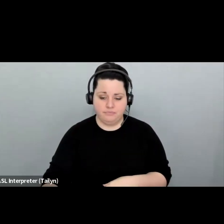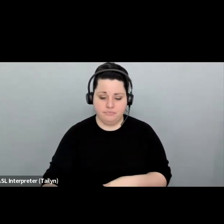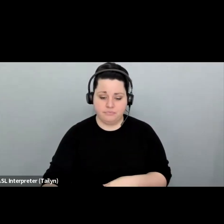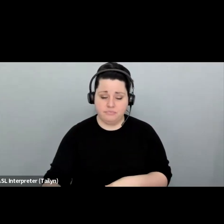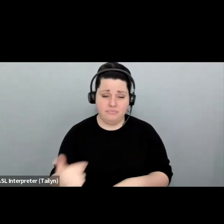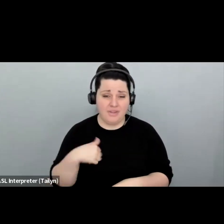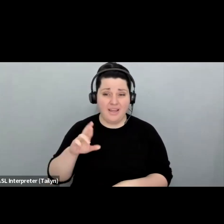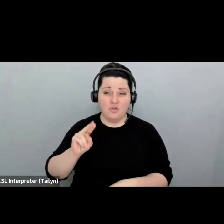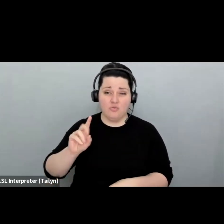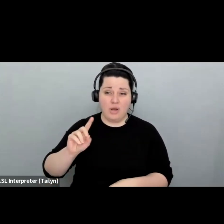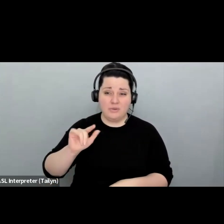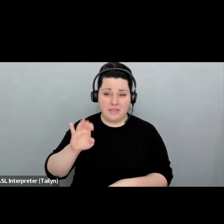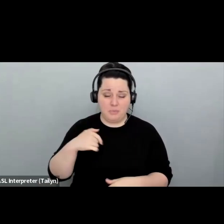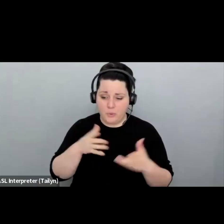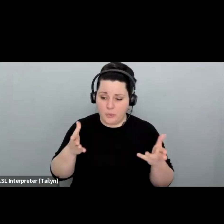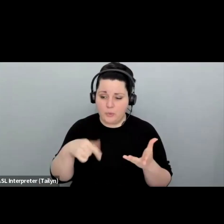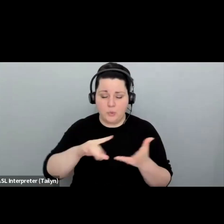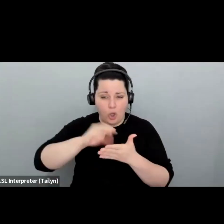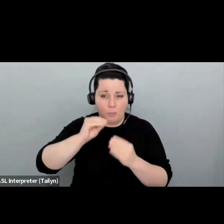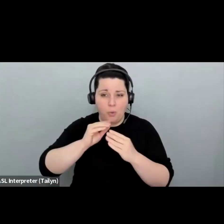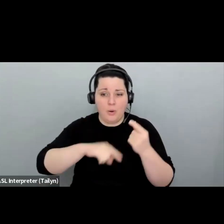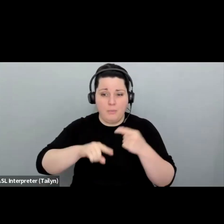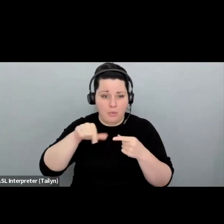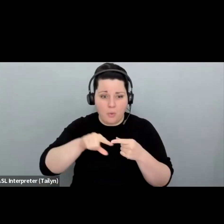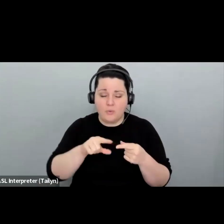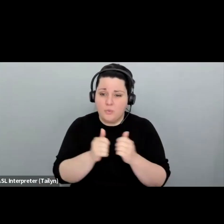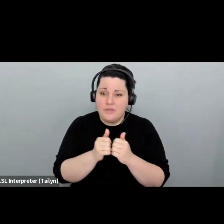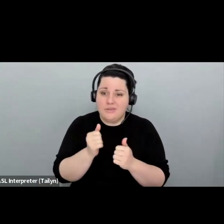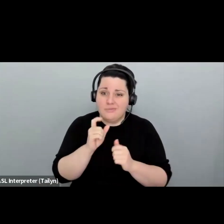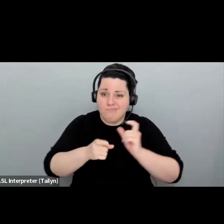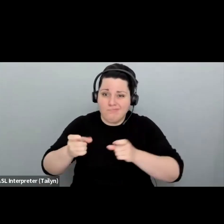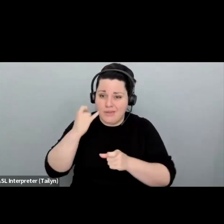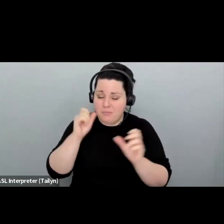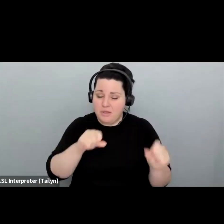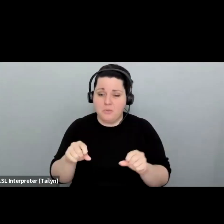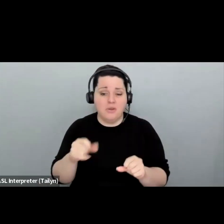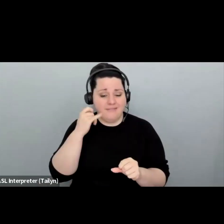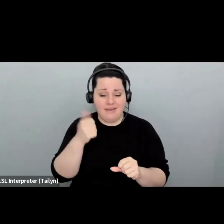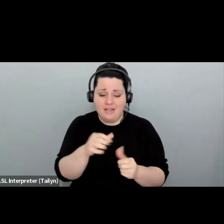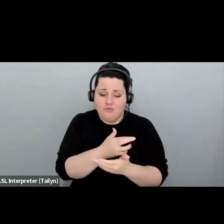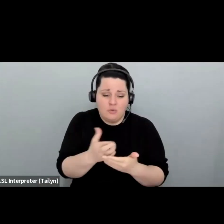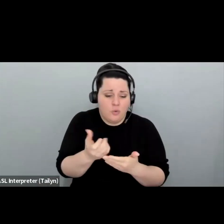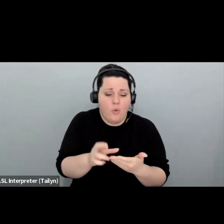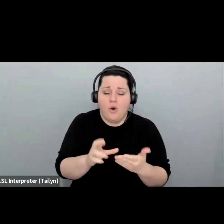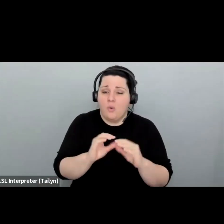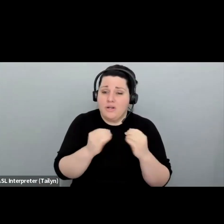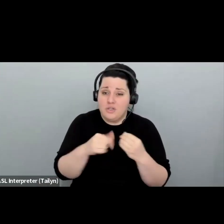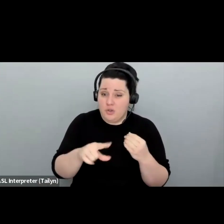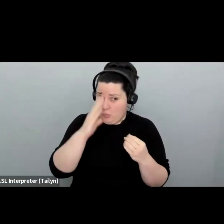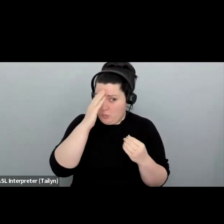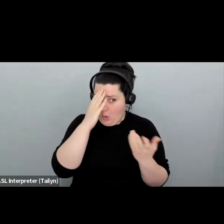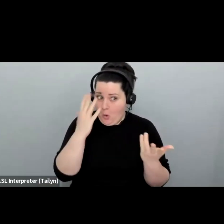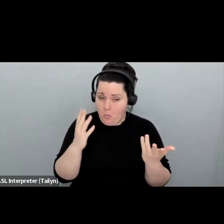you to learn more about these organizations, support them with donations if you can. And of course, if there are any resources or organizations that you know of,